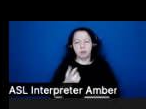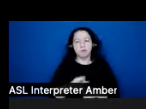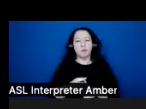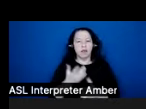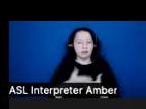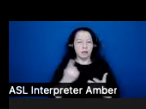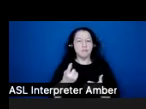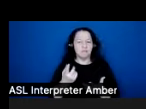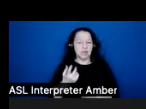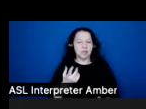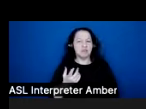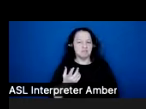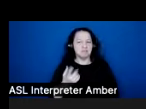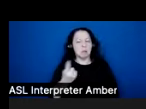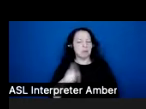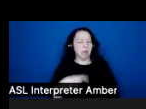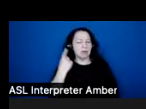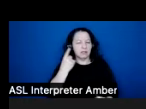consider.